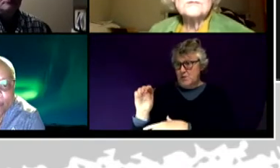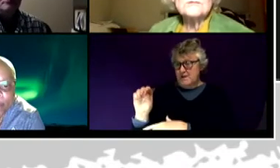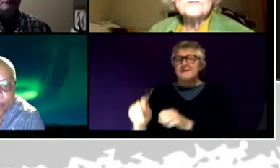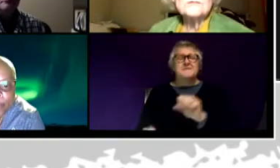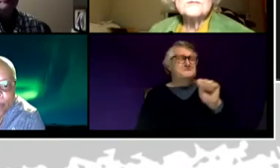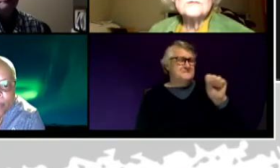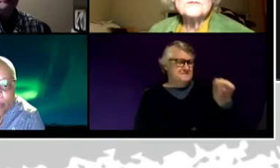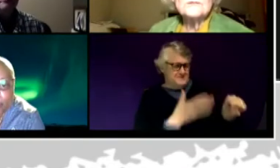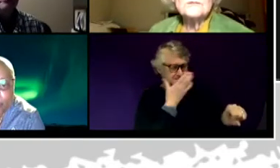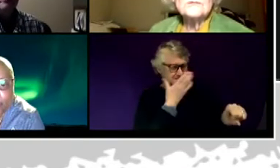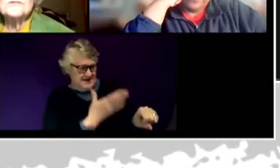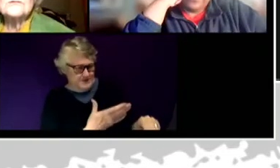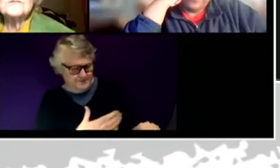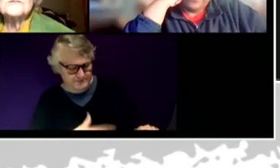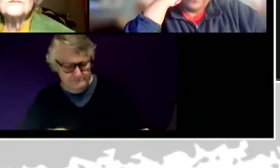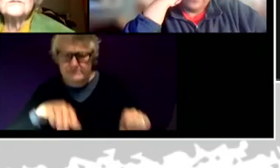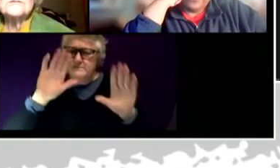all.